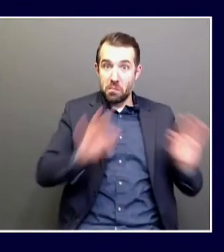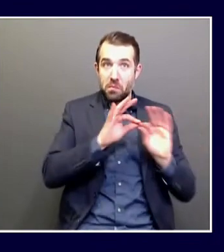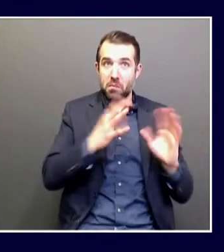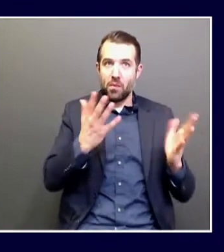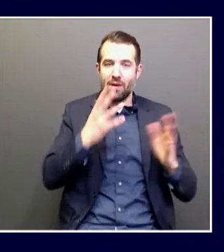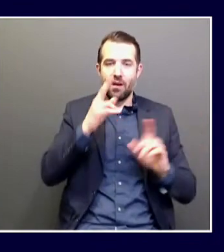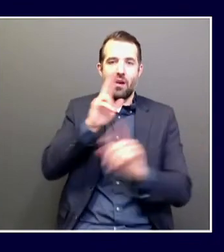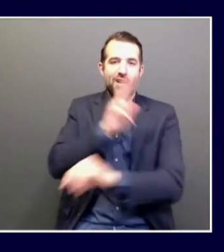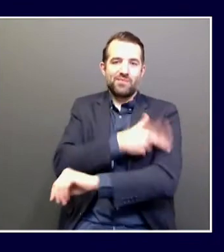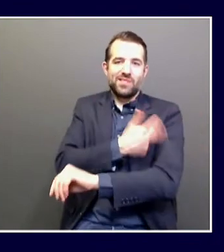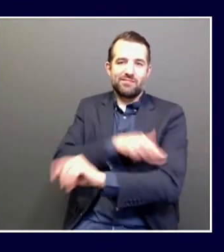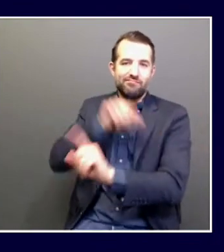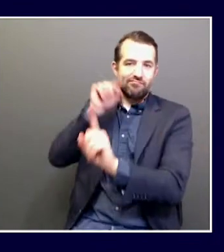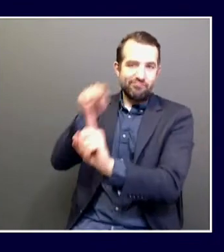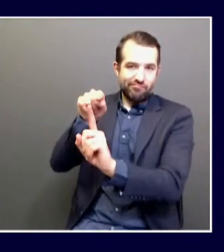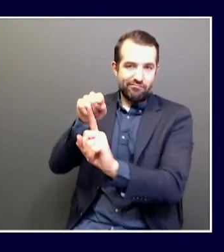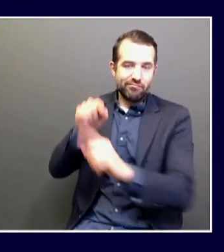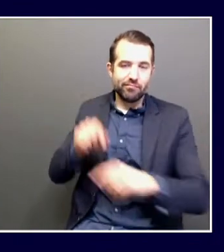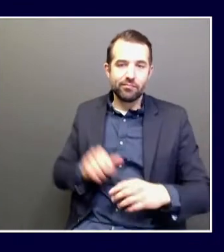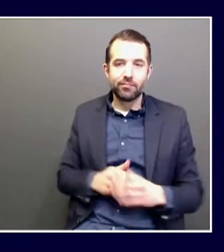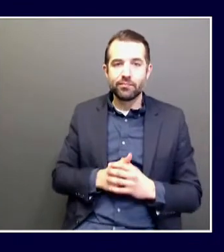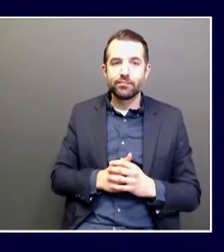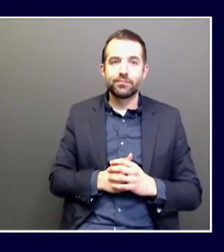days. Thank you.